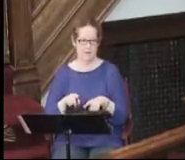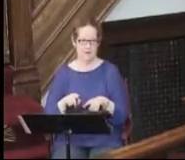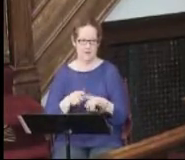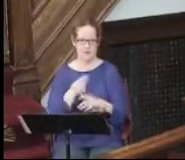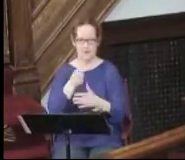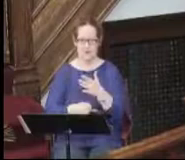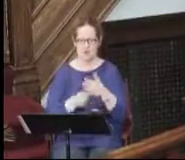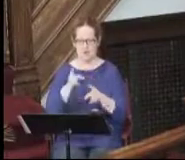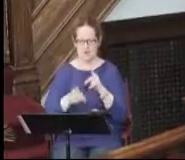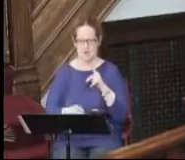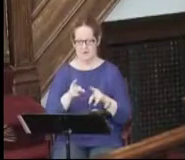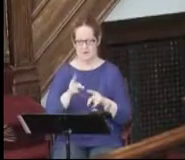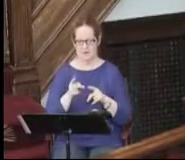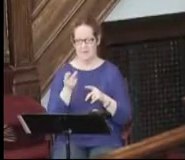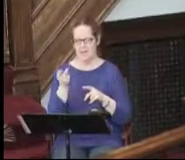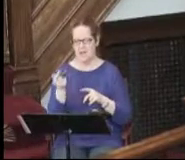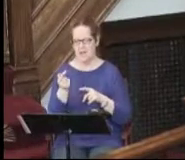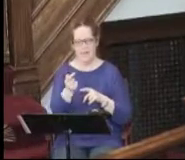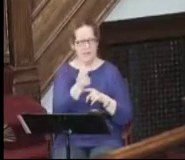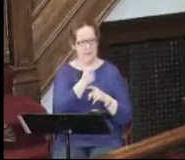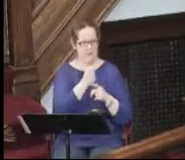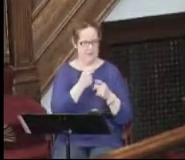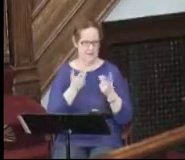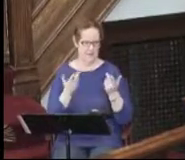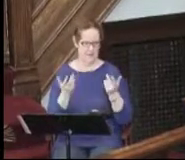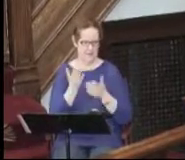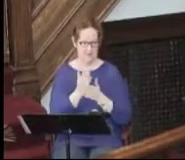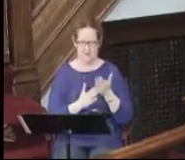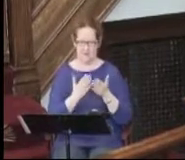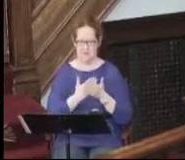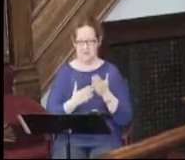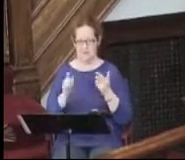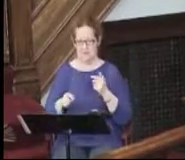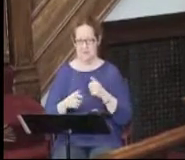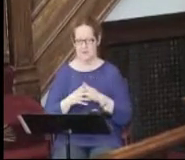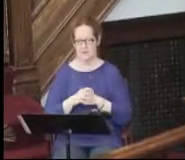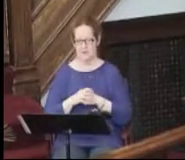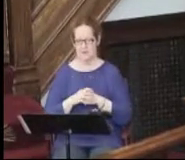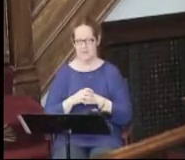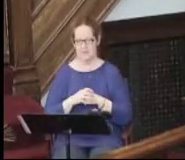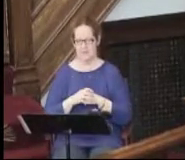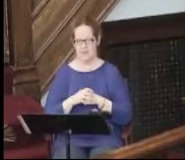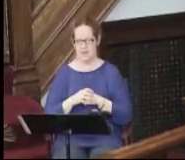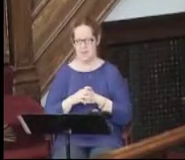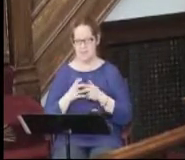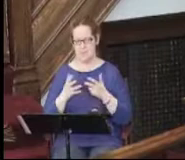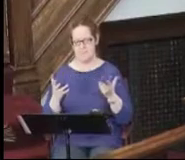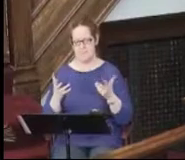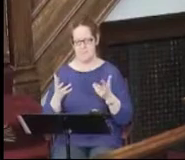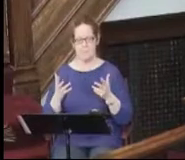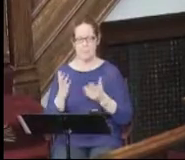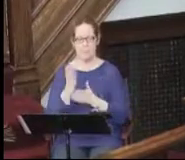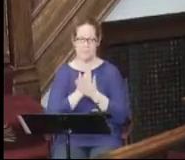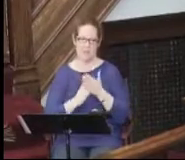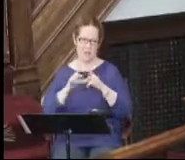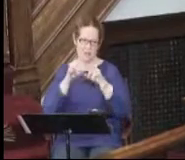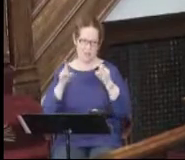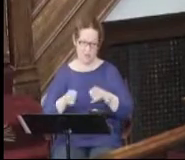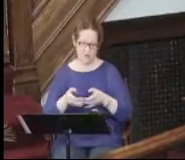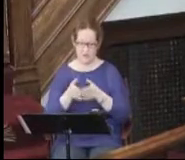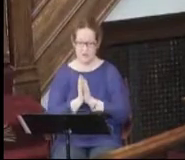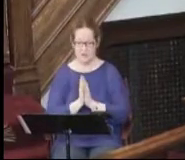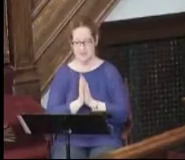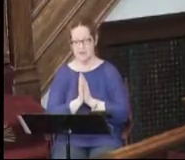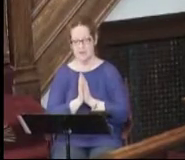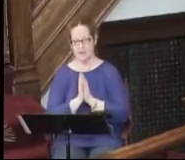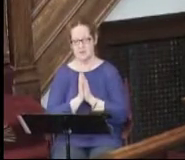charge people at the edges for some of these necessities? These are just some questions that we should be asking and should be looking